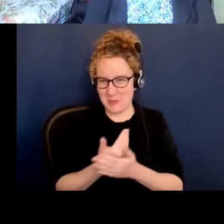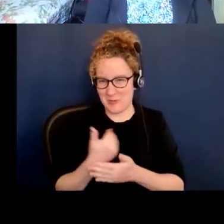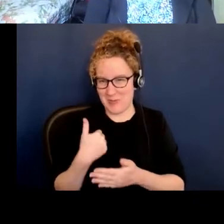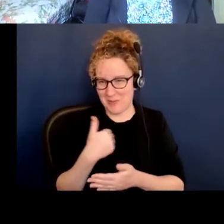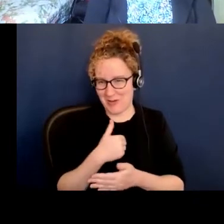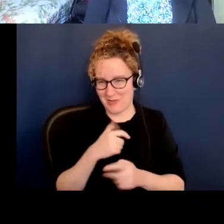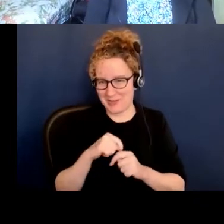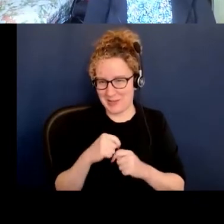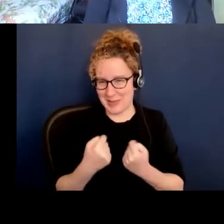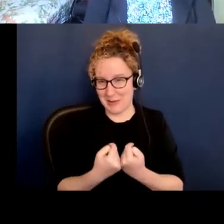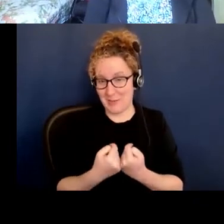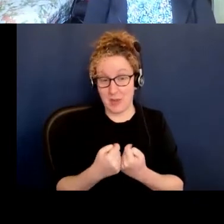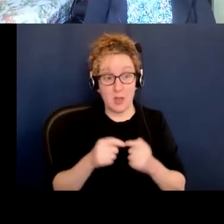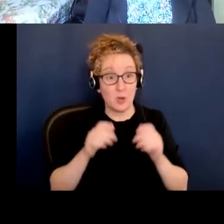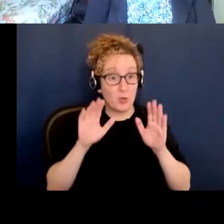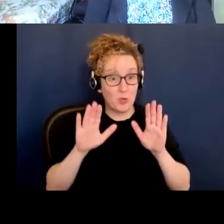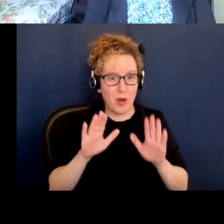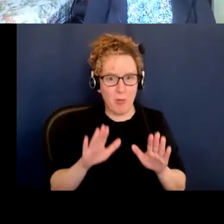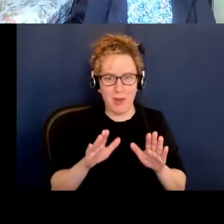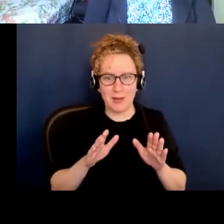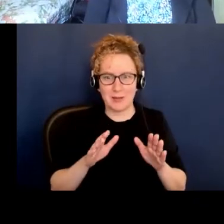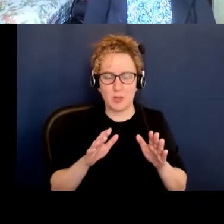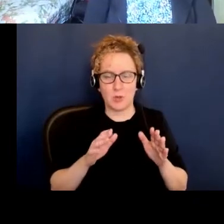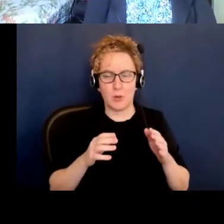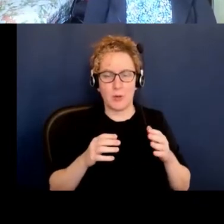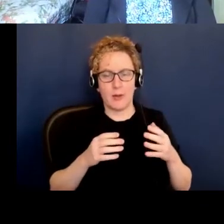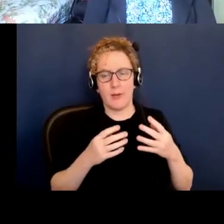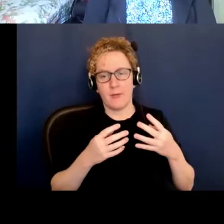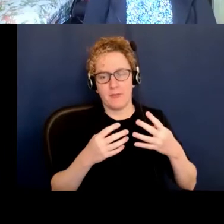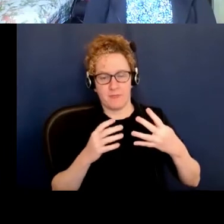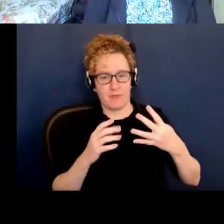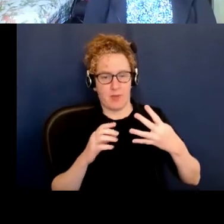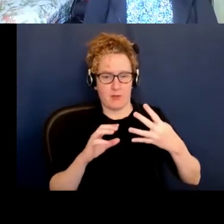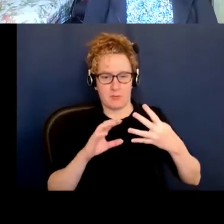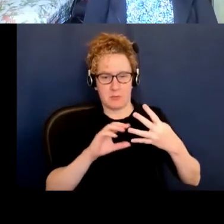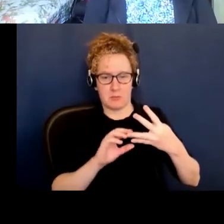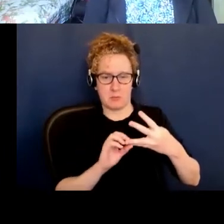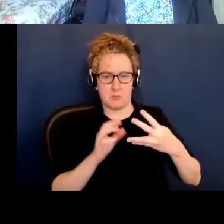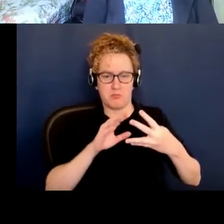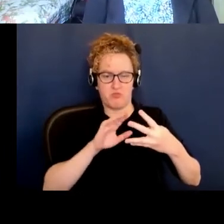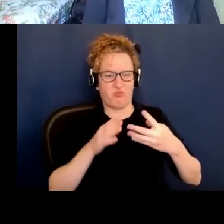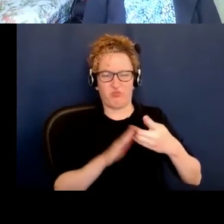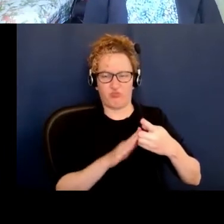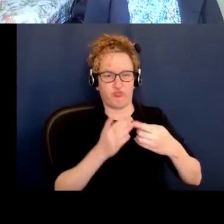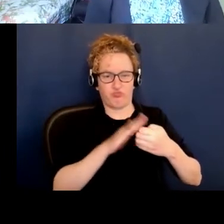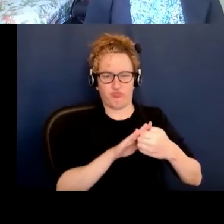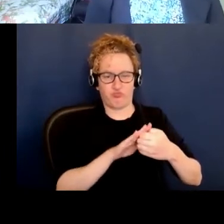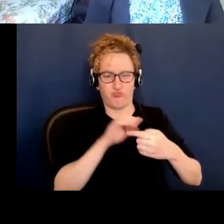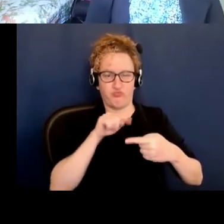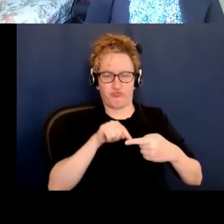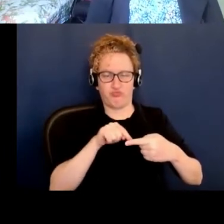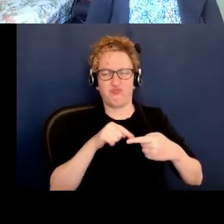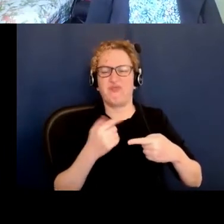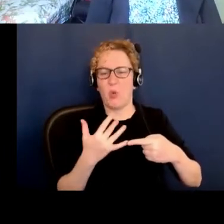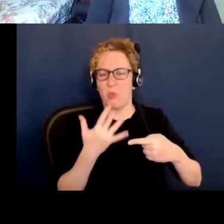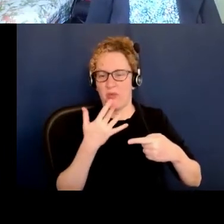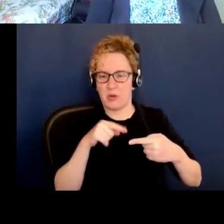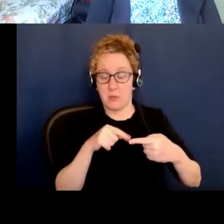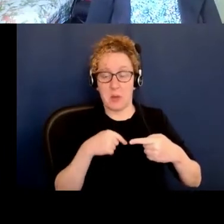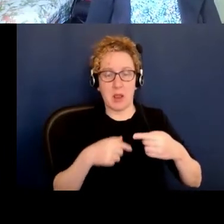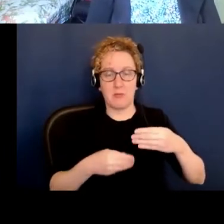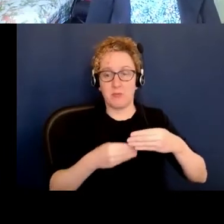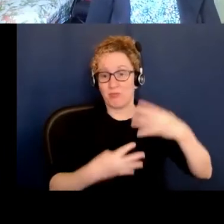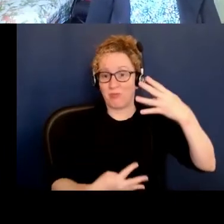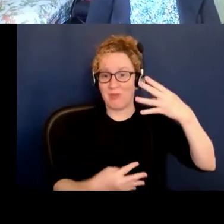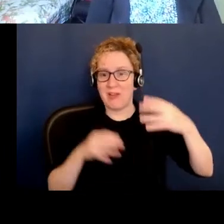of resources and sort of find what you're looking for. On the left side, we have different